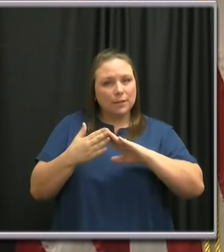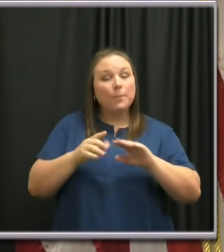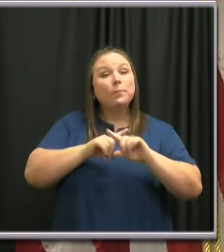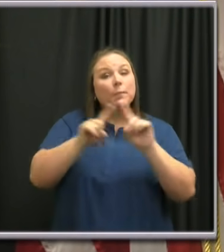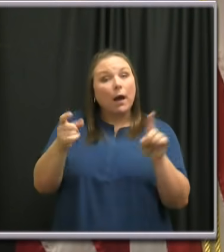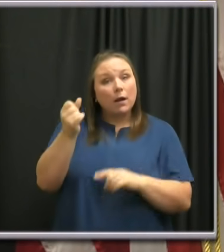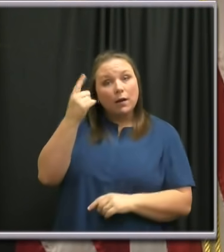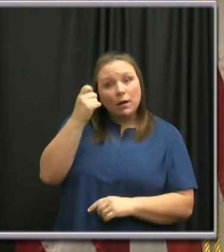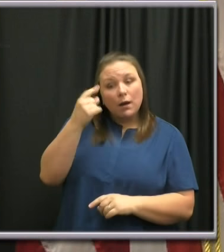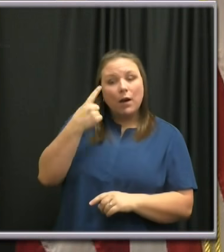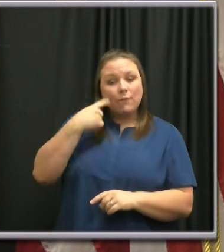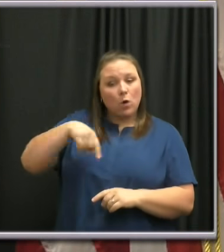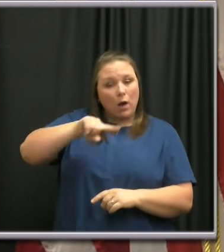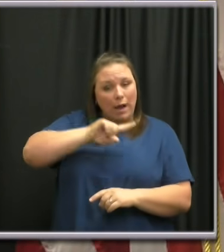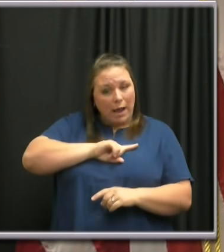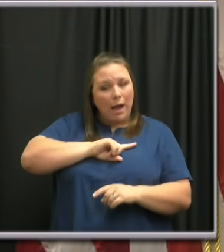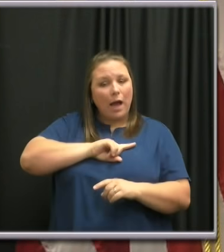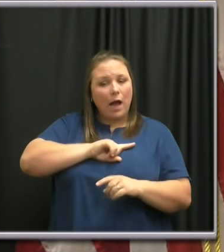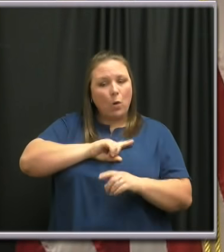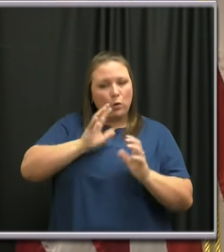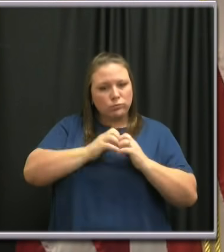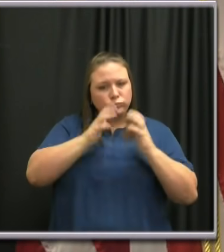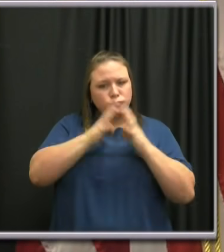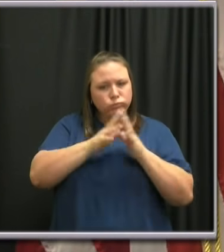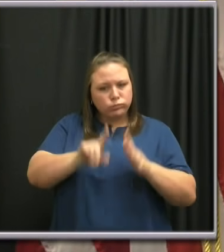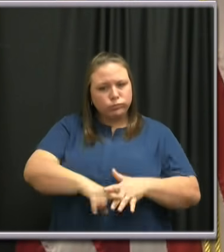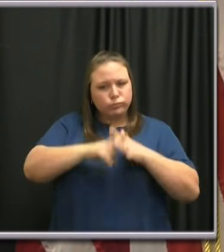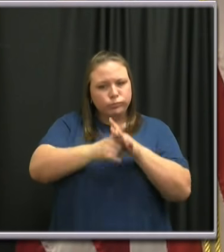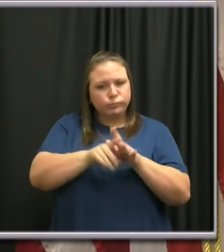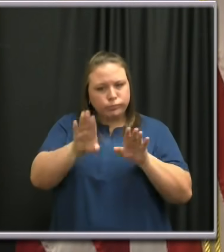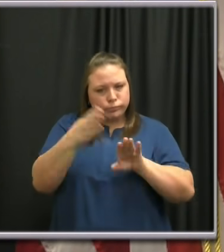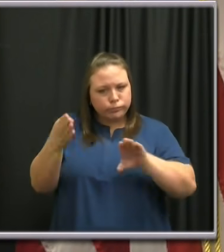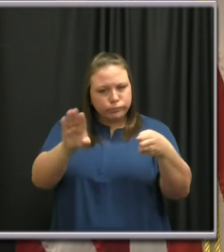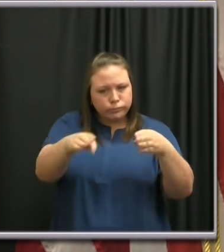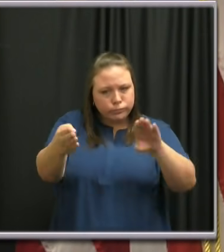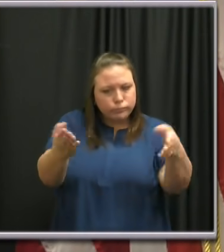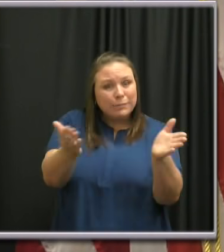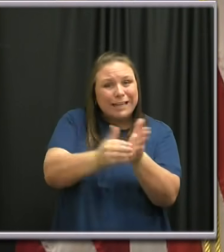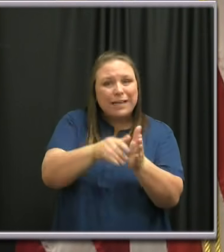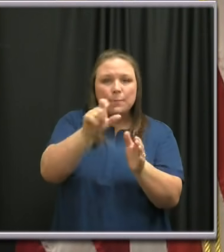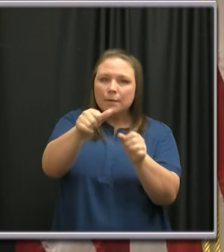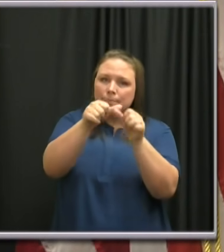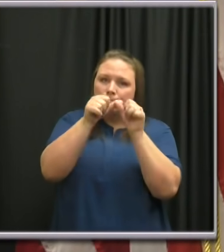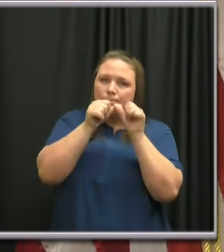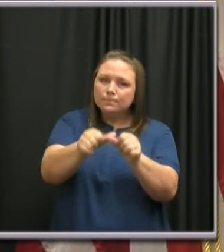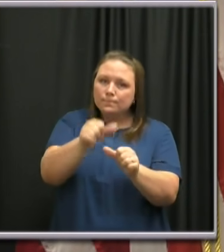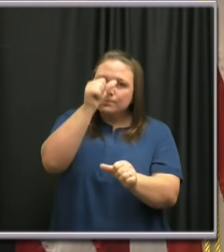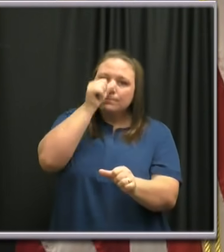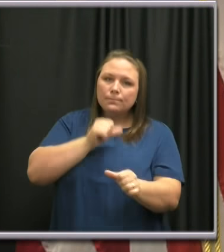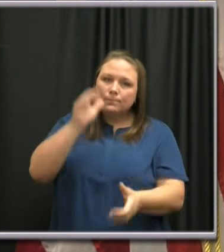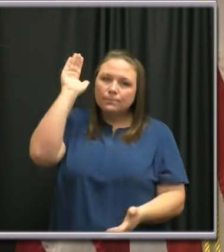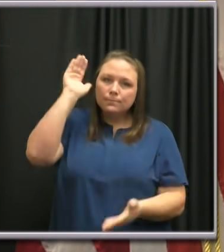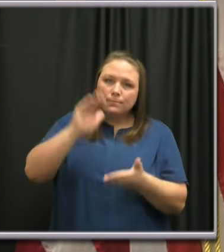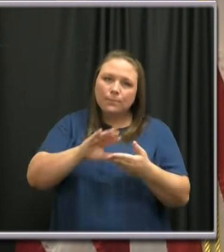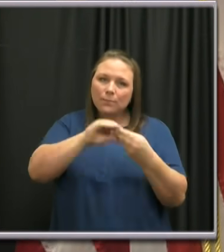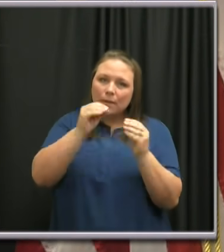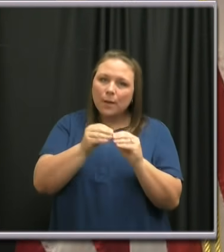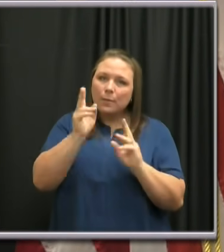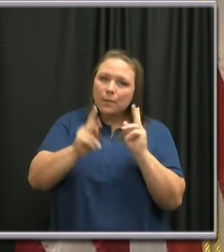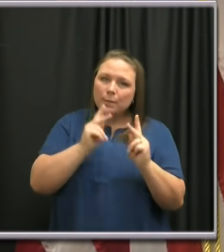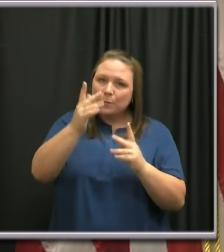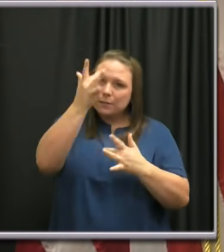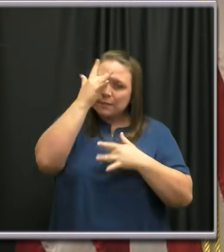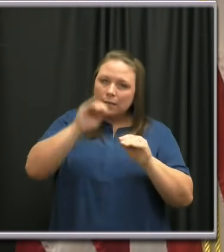order to get our economic restart up and running, we must stay the course and reduce the rate of